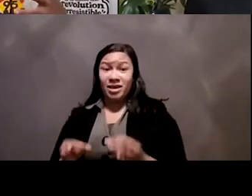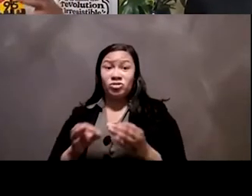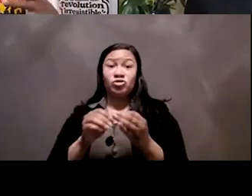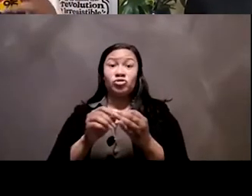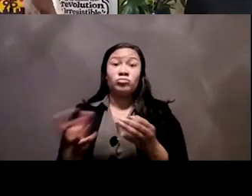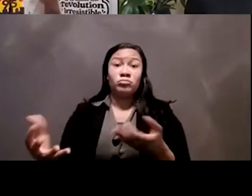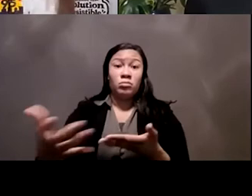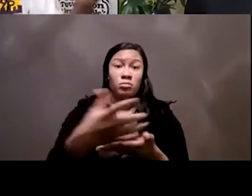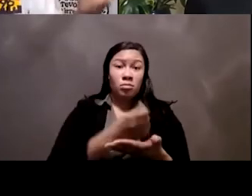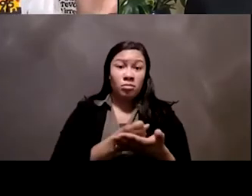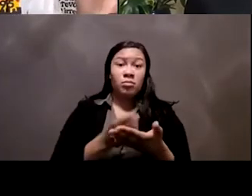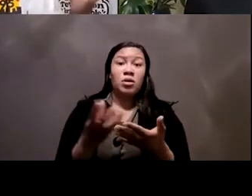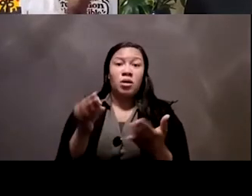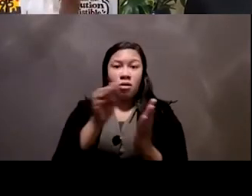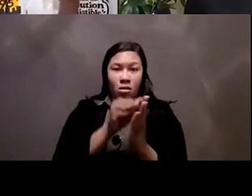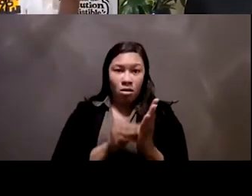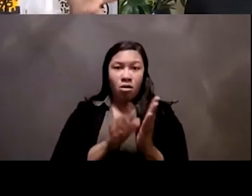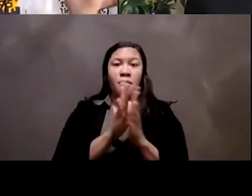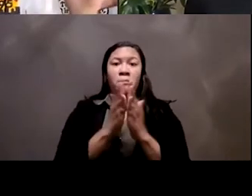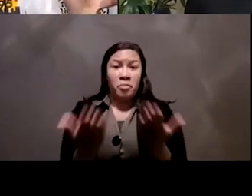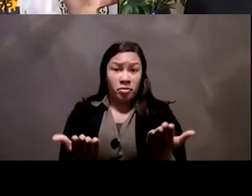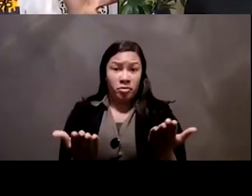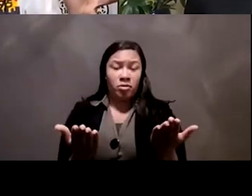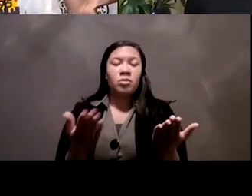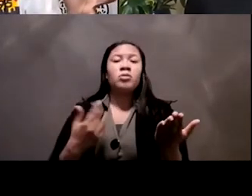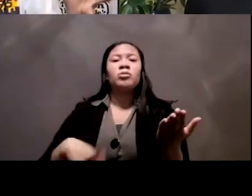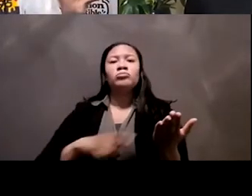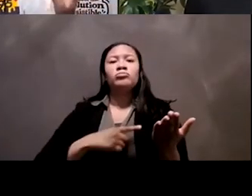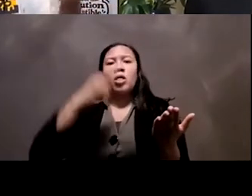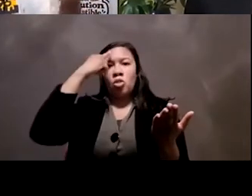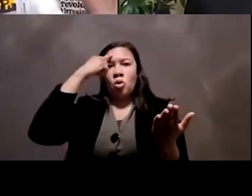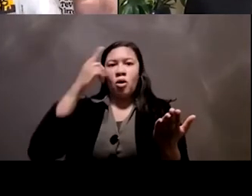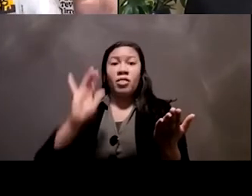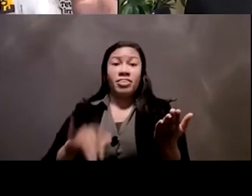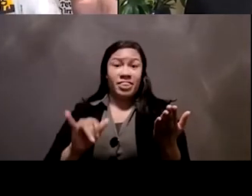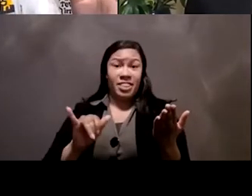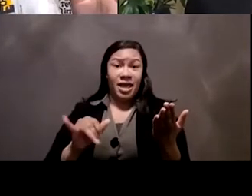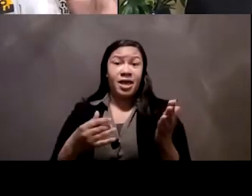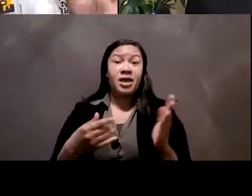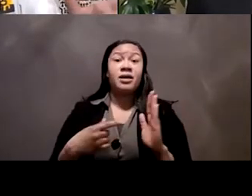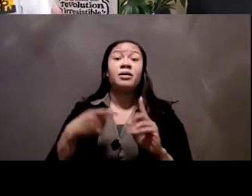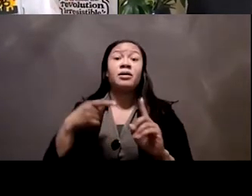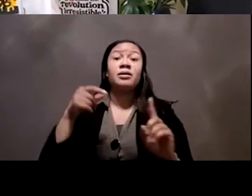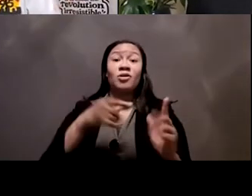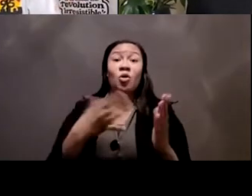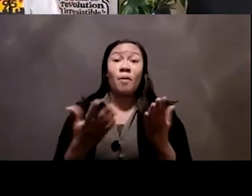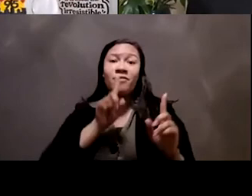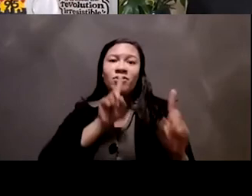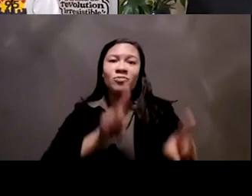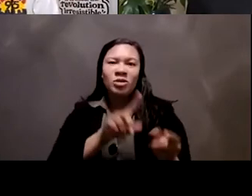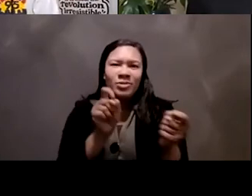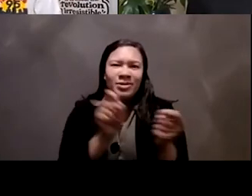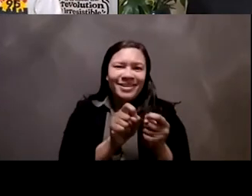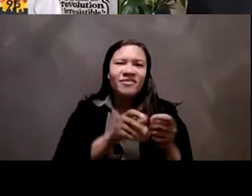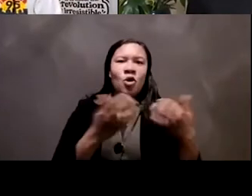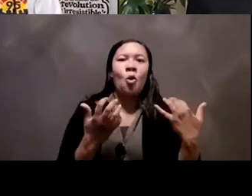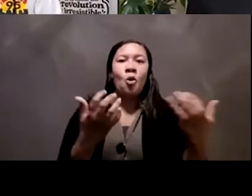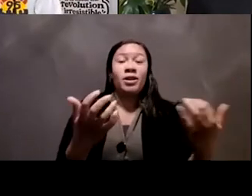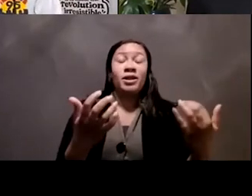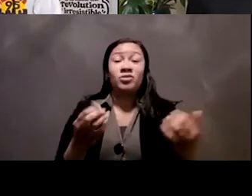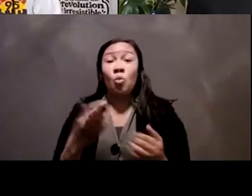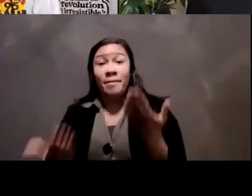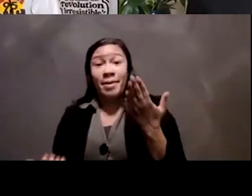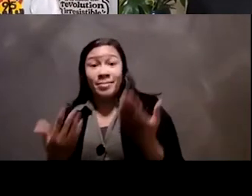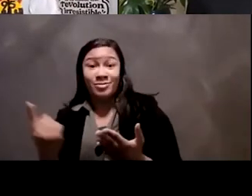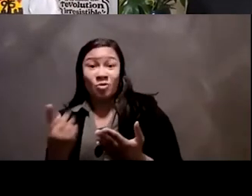okay, maybe this kind of signal might respond to a particular audience, or maybe someone does really want to read